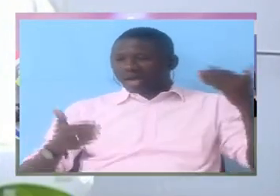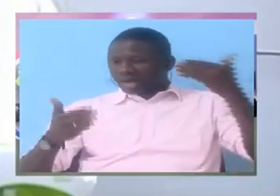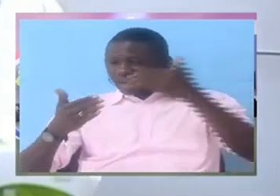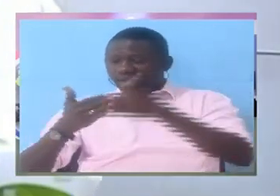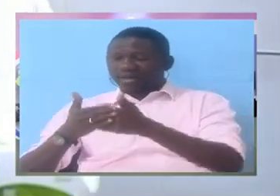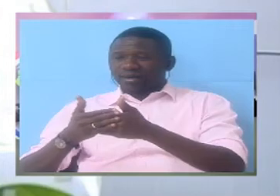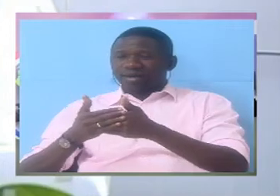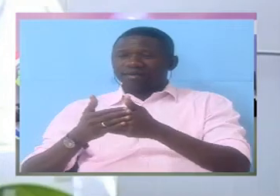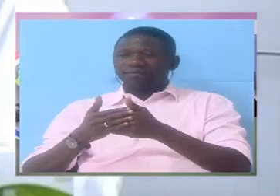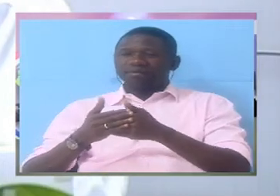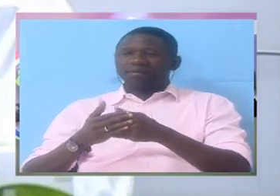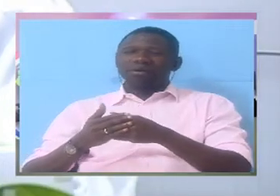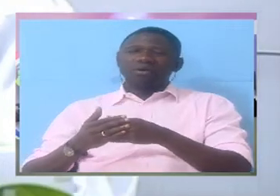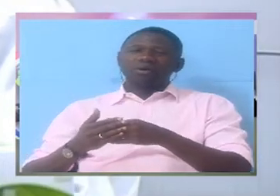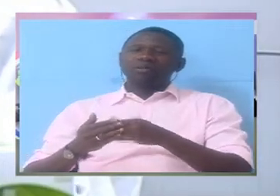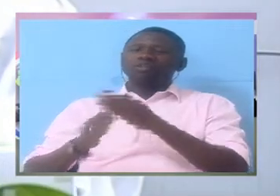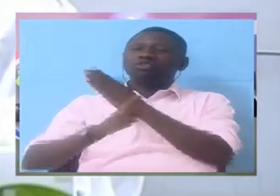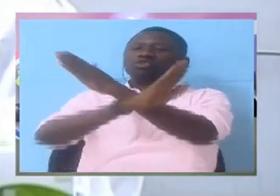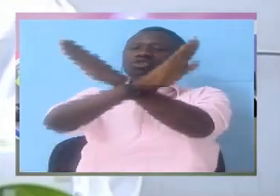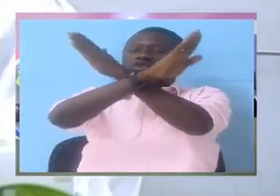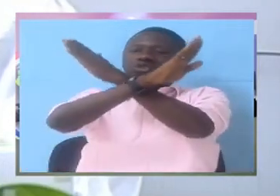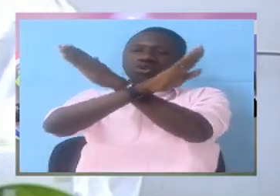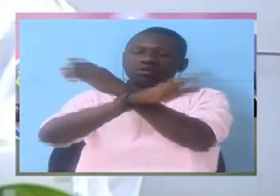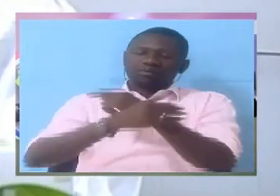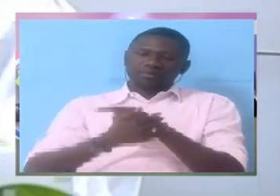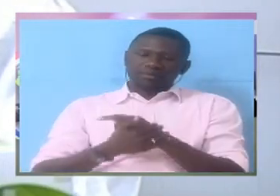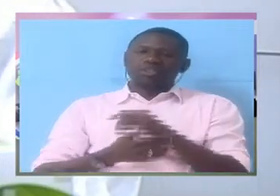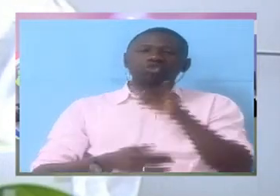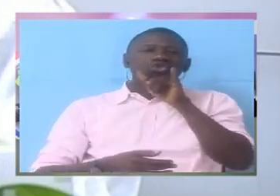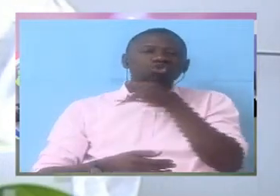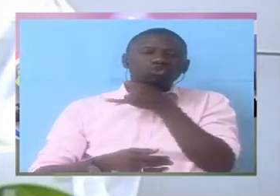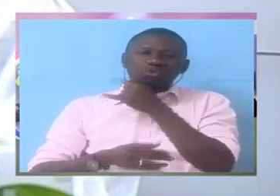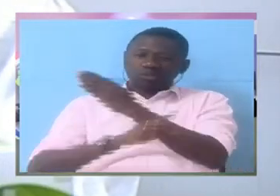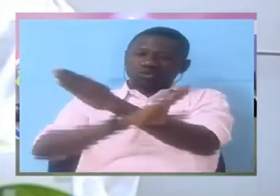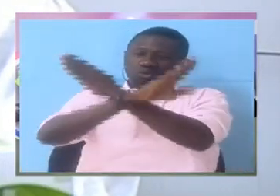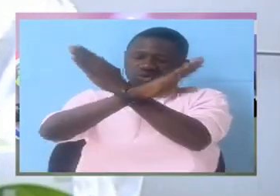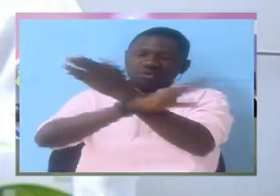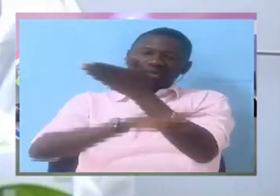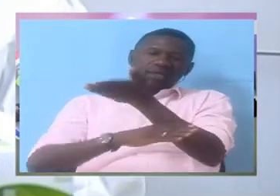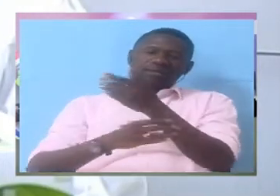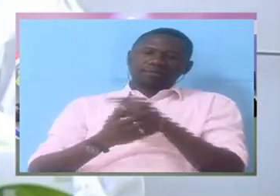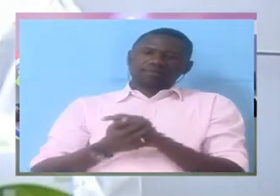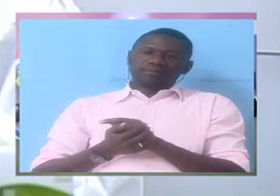Corner. Sting Corner. So they let you proceed.